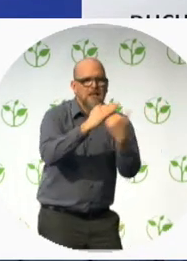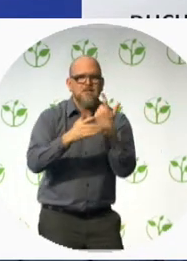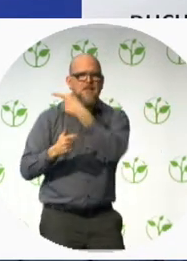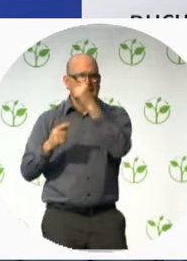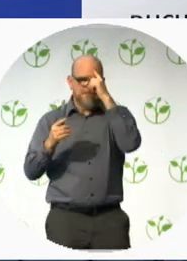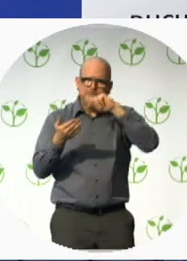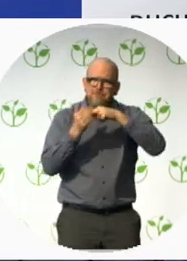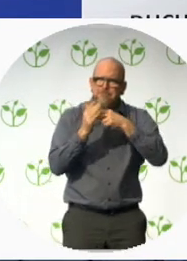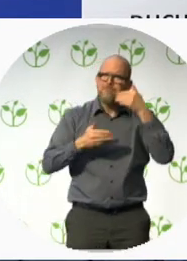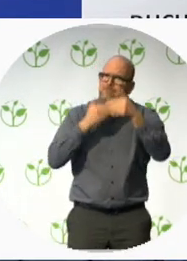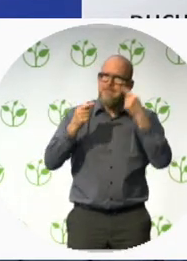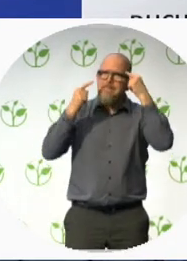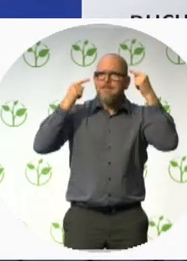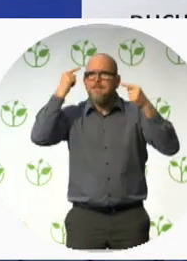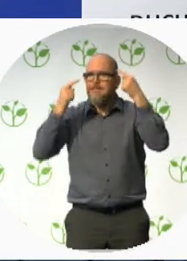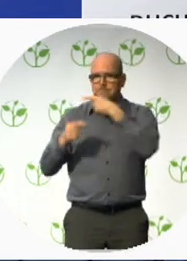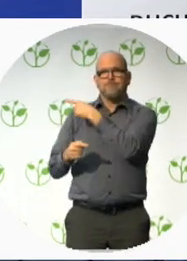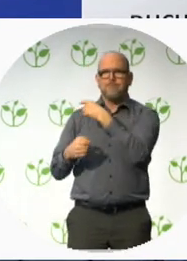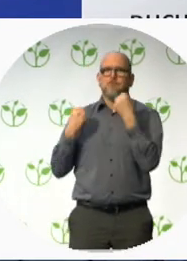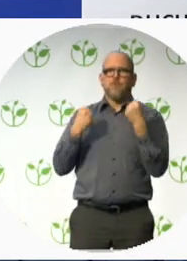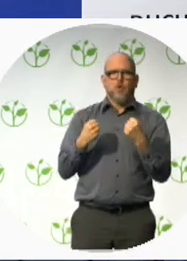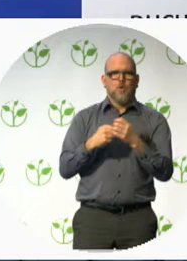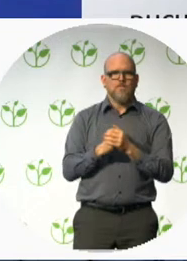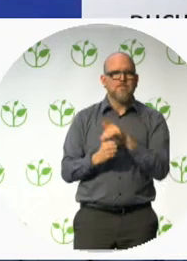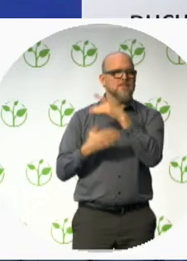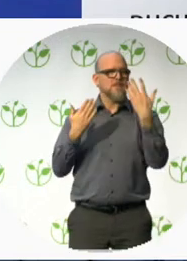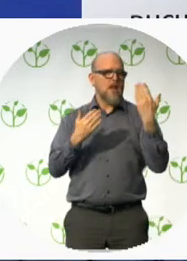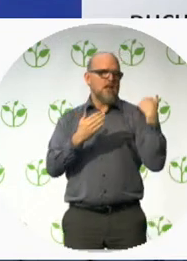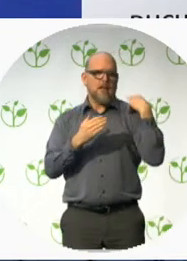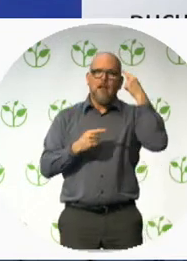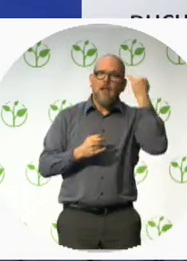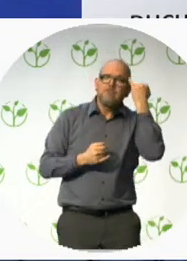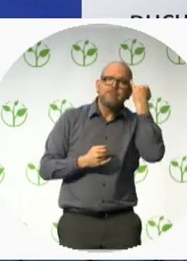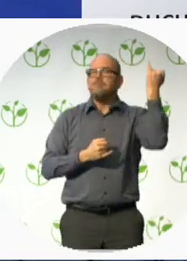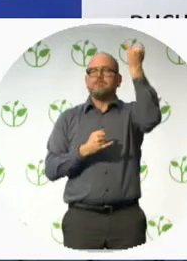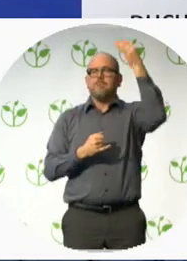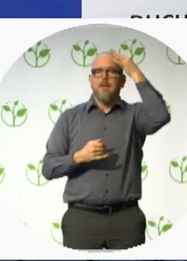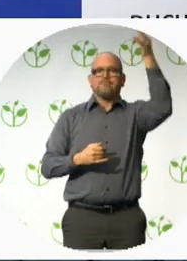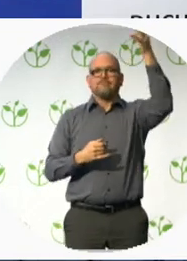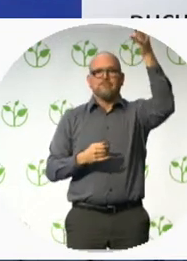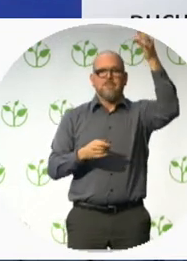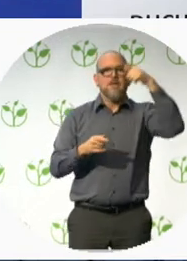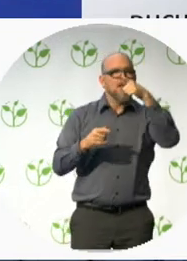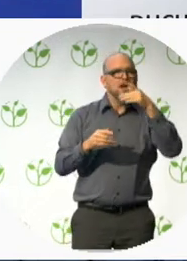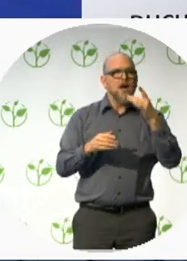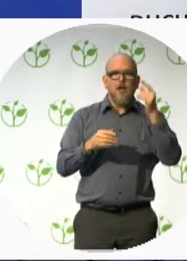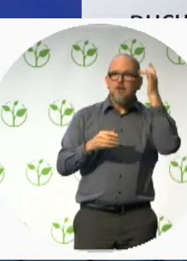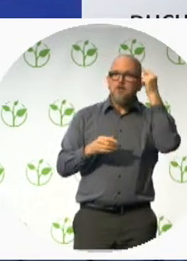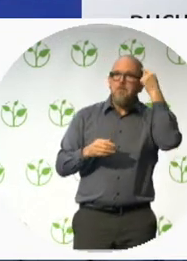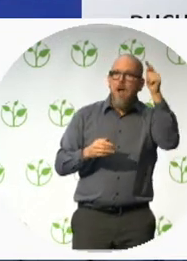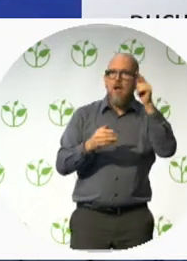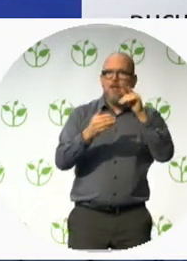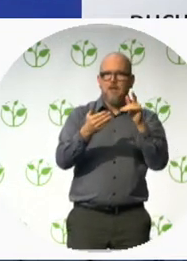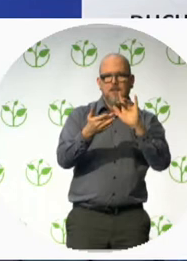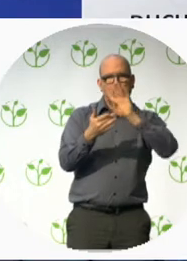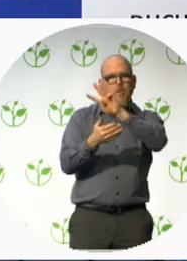of this, we introduced smart banking in sign language. But before I come to smart banking in sign language,